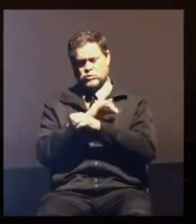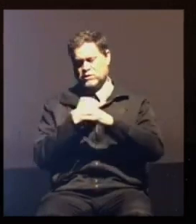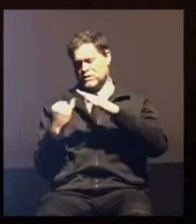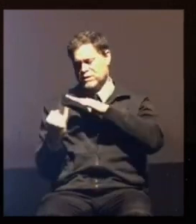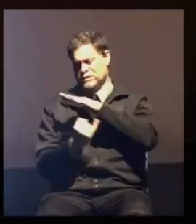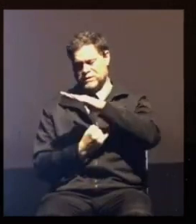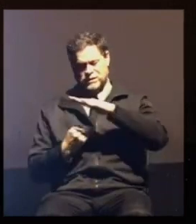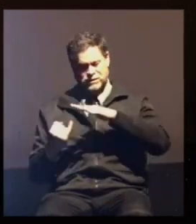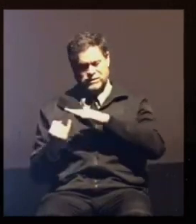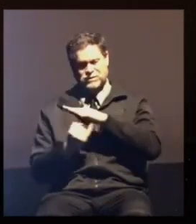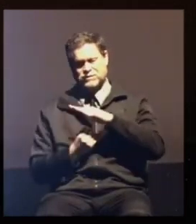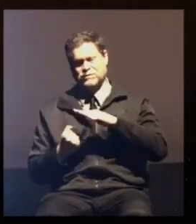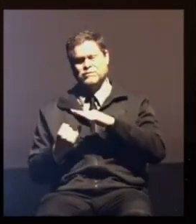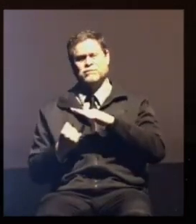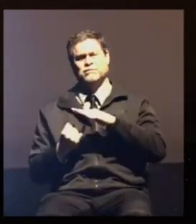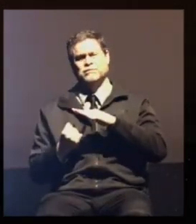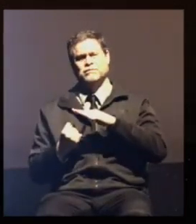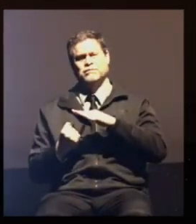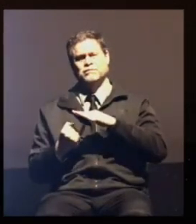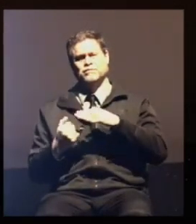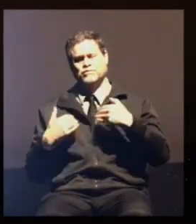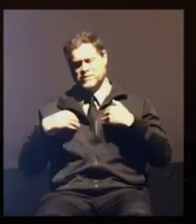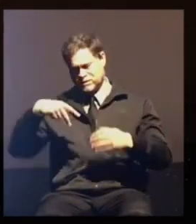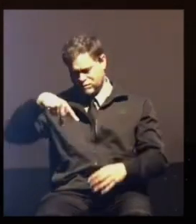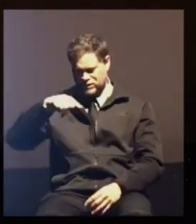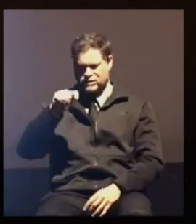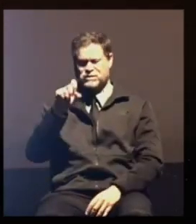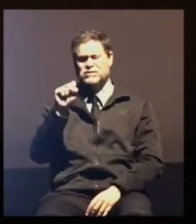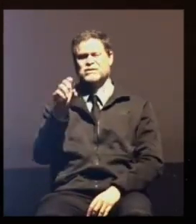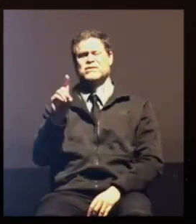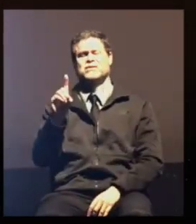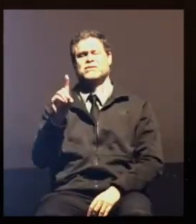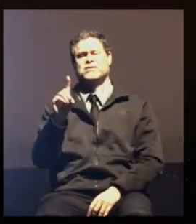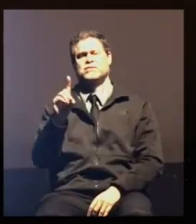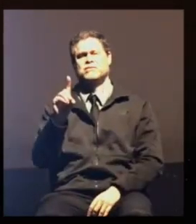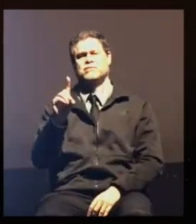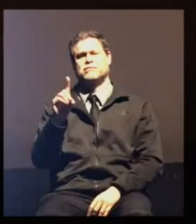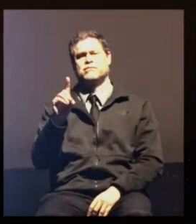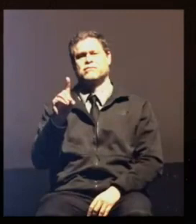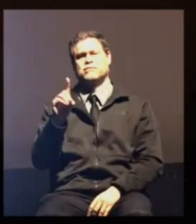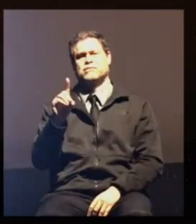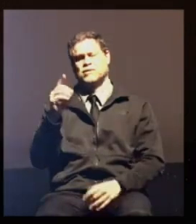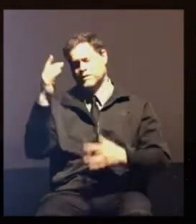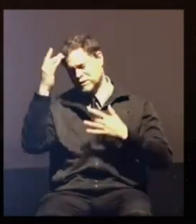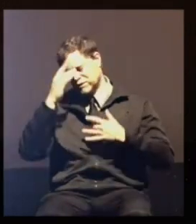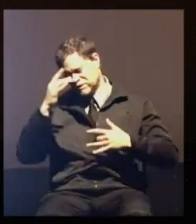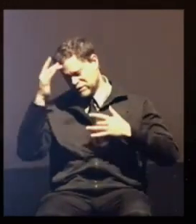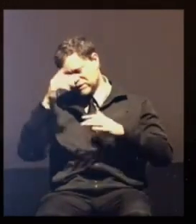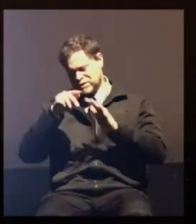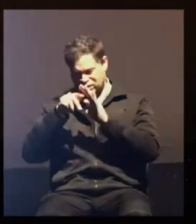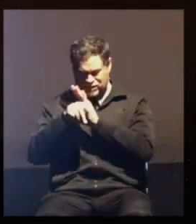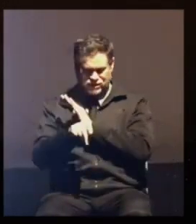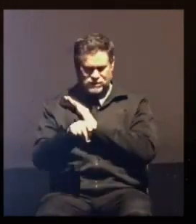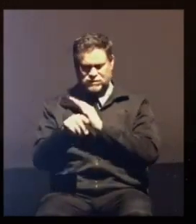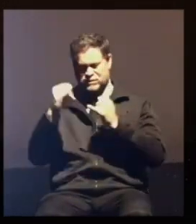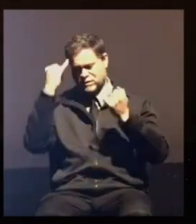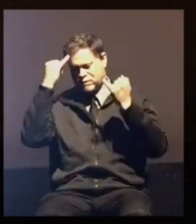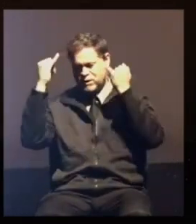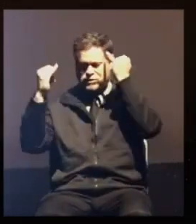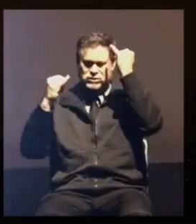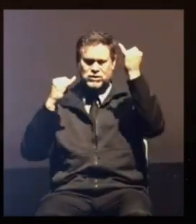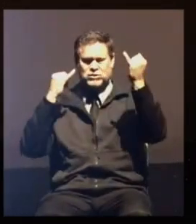isolated. He has PTSD. a disease that kills the